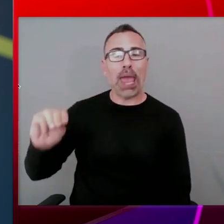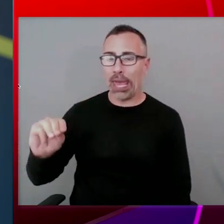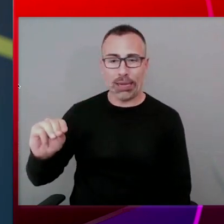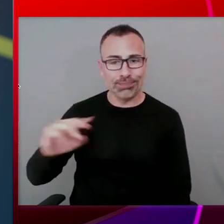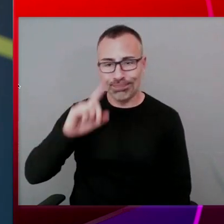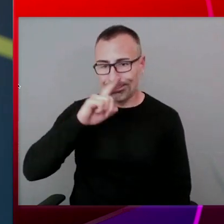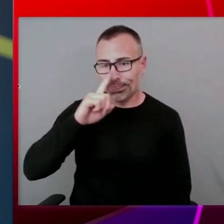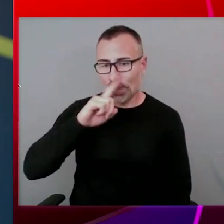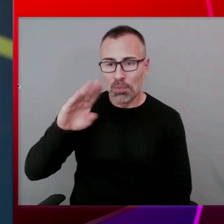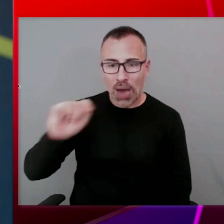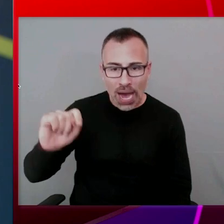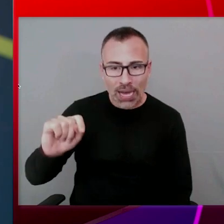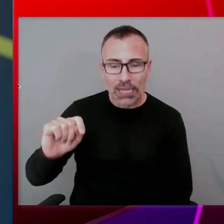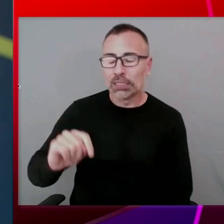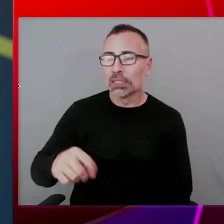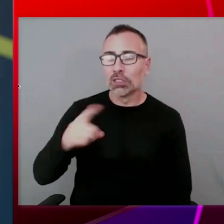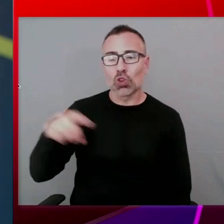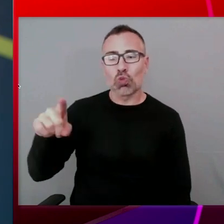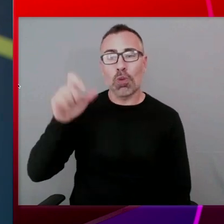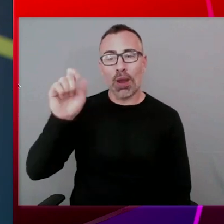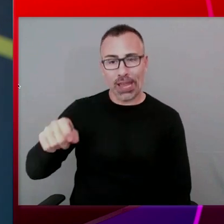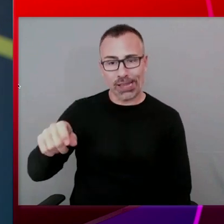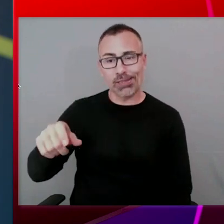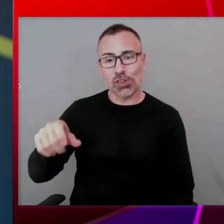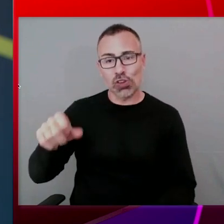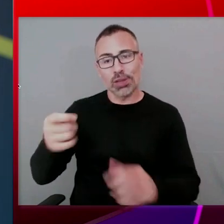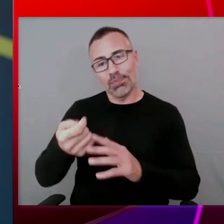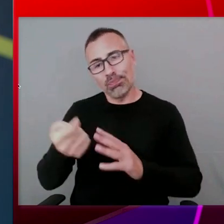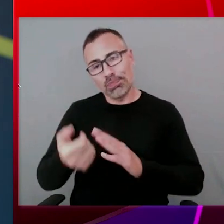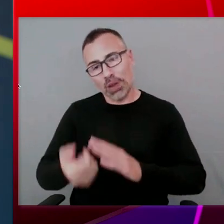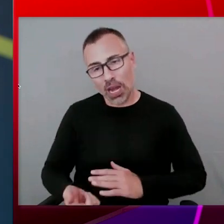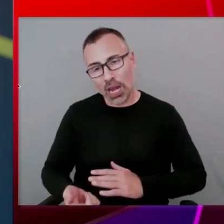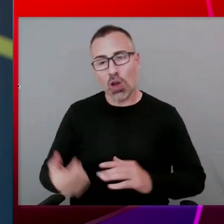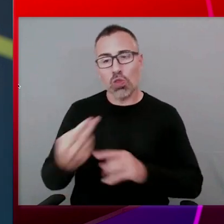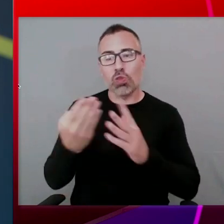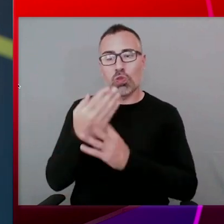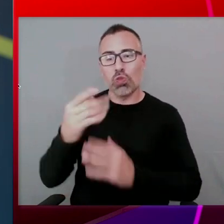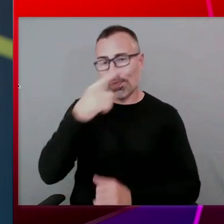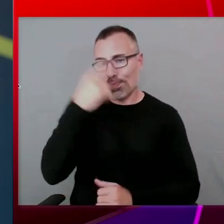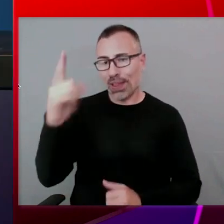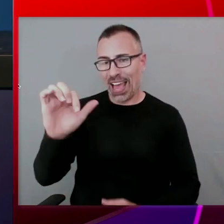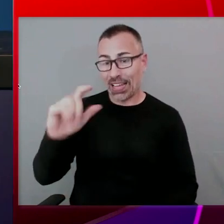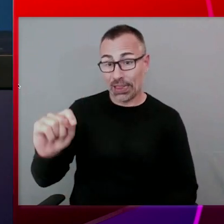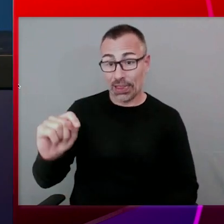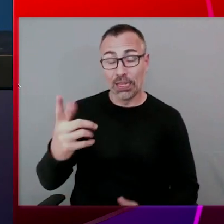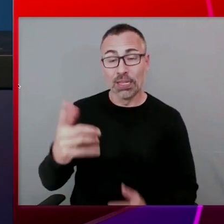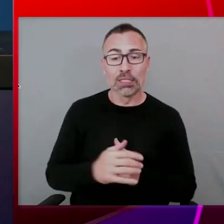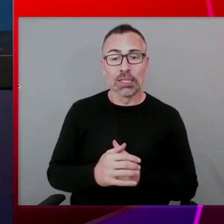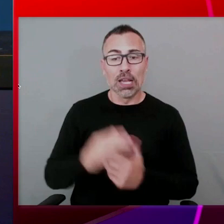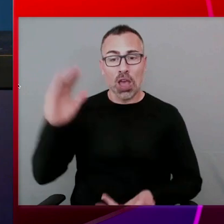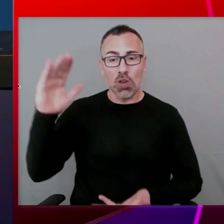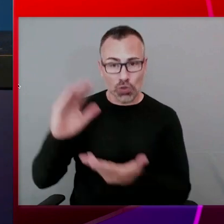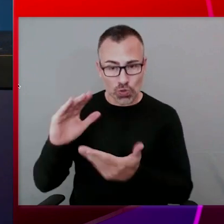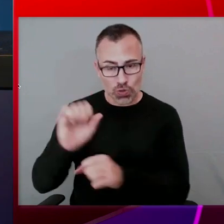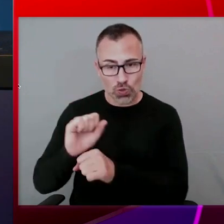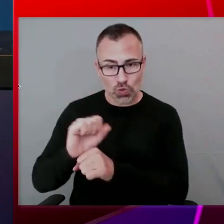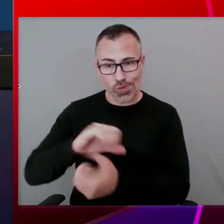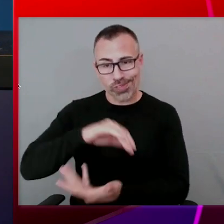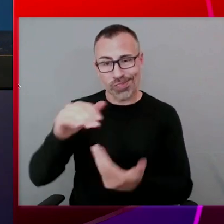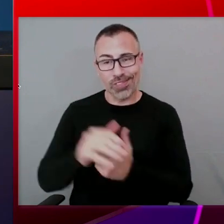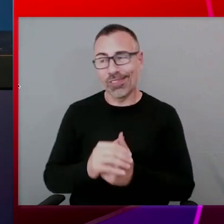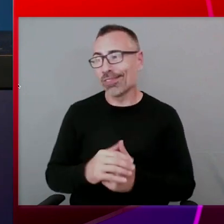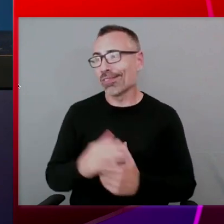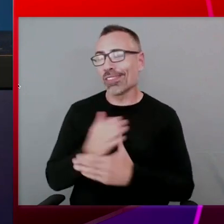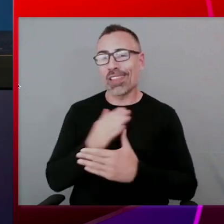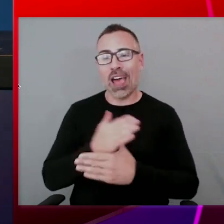completely blacklist that out, cut out the spam, cut out the noise. I think we reduced the workload. The average volunteer's time on the call was